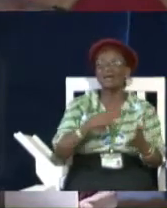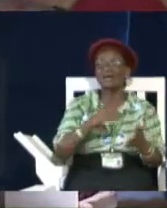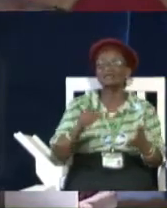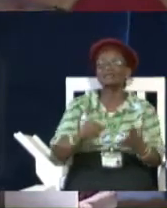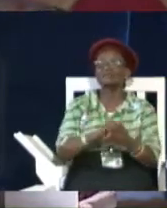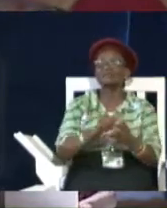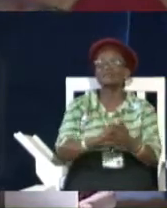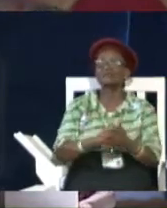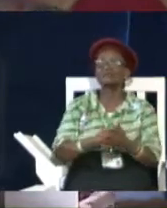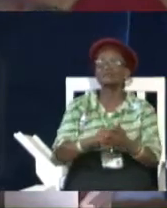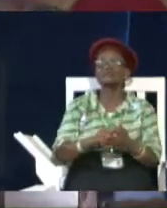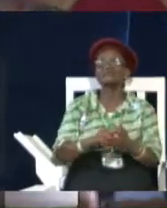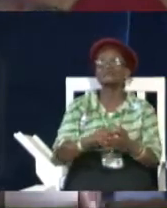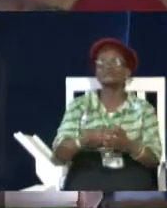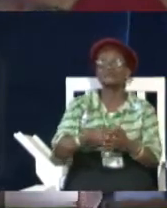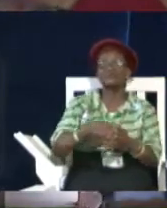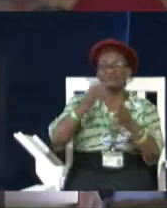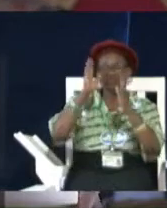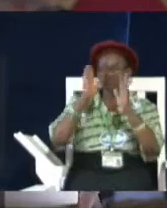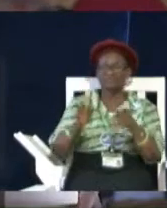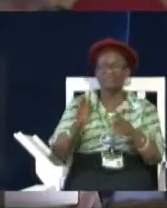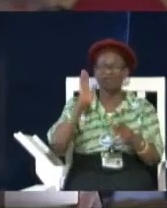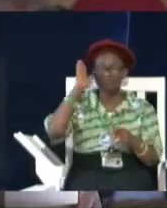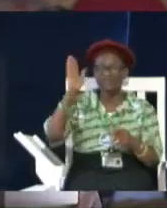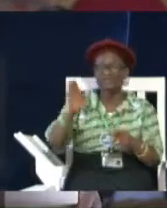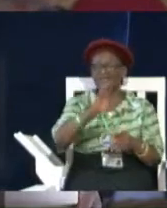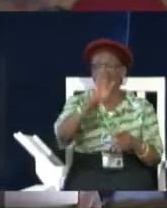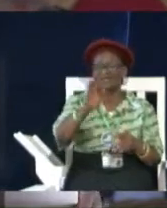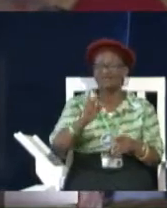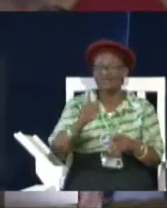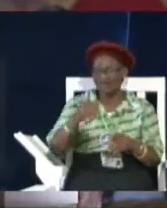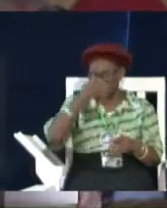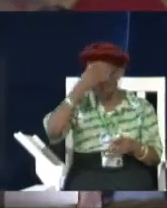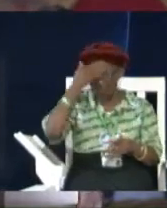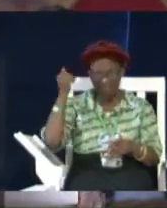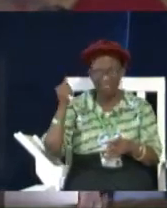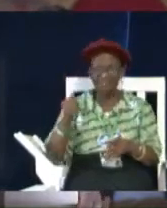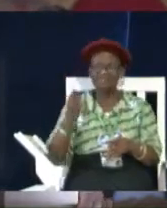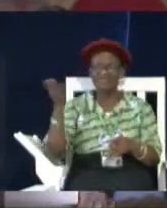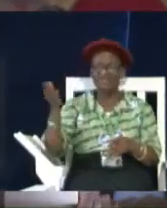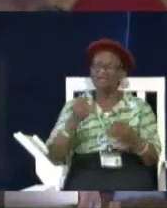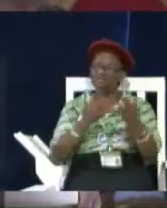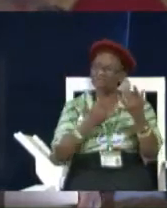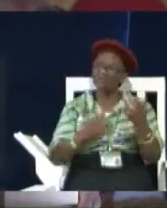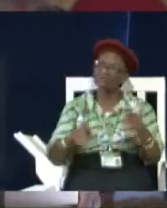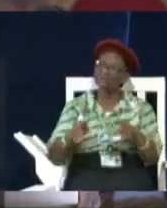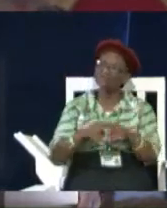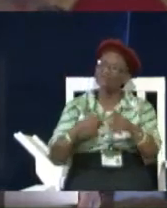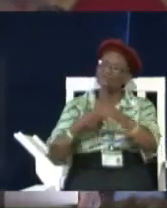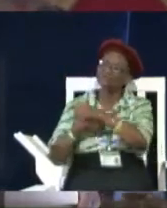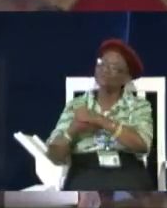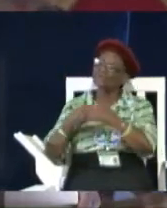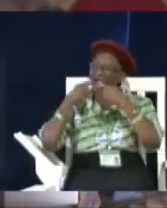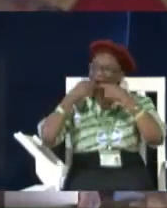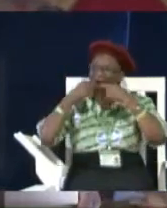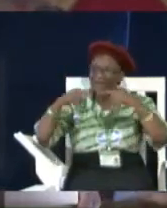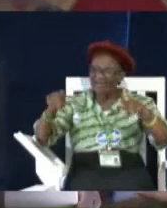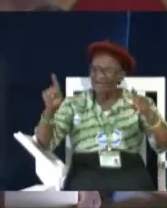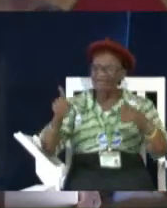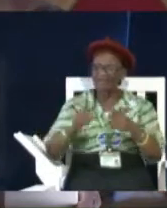But I'm decreeing to you today, in the mighty name of Jesus Christ, wherever you